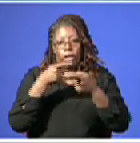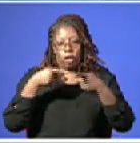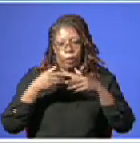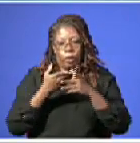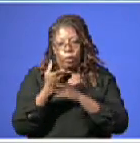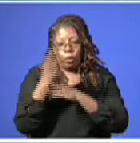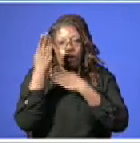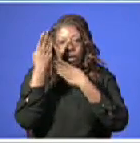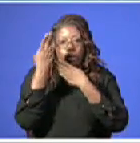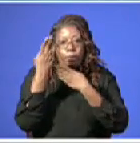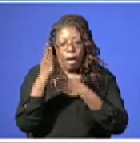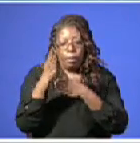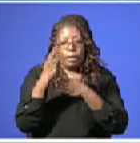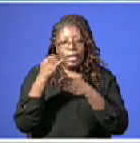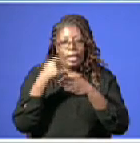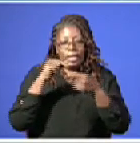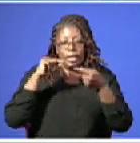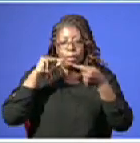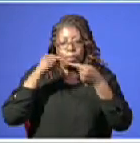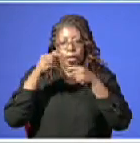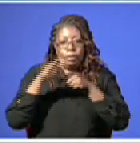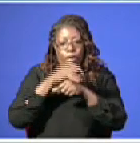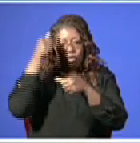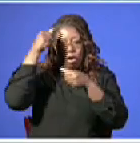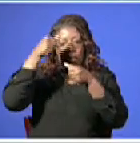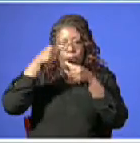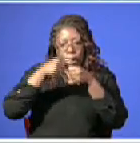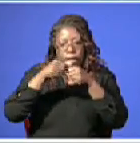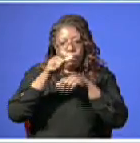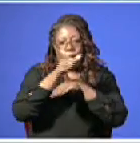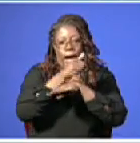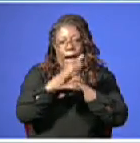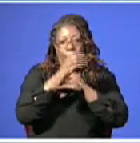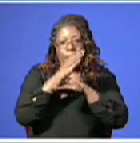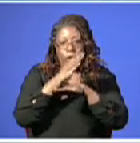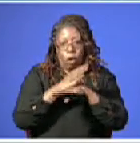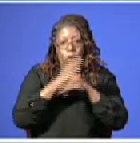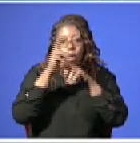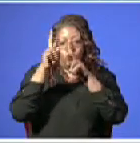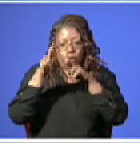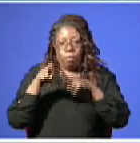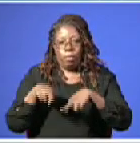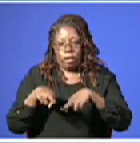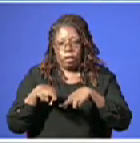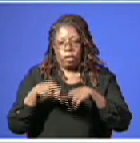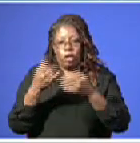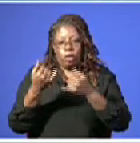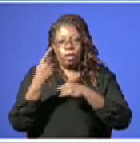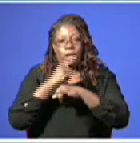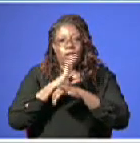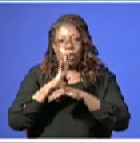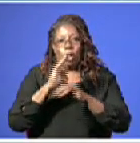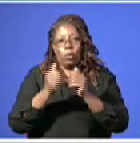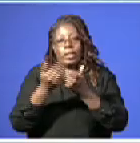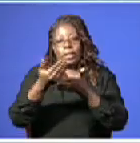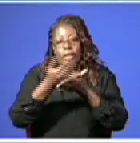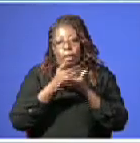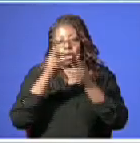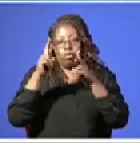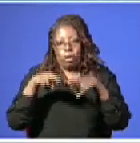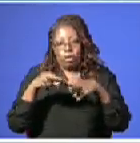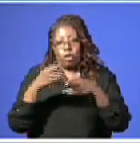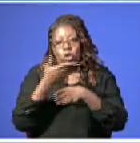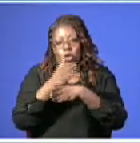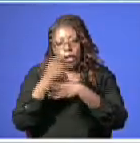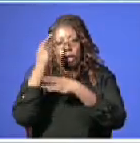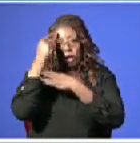serves as a painful reminder for Abaco residents. Today, our Anthony Smith spoke with those residents who gave us their thoughts.